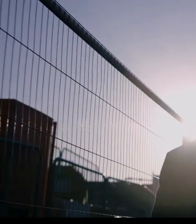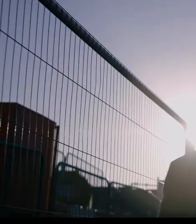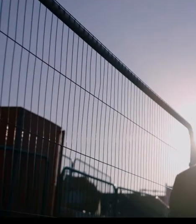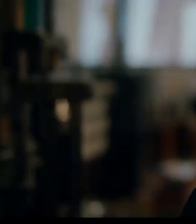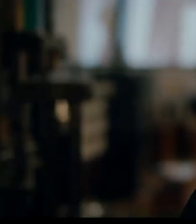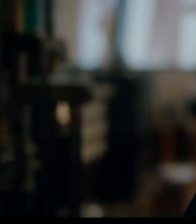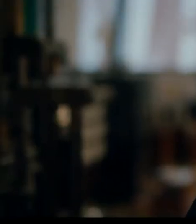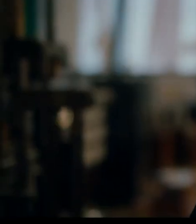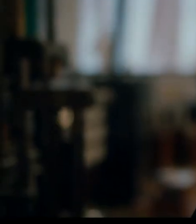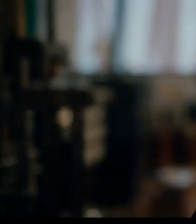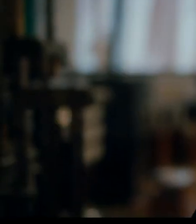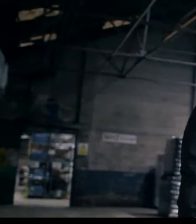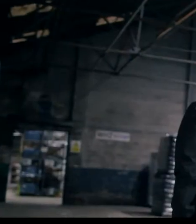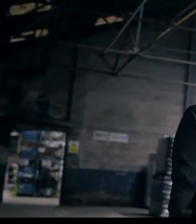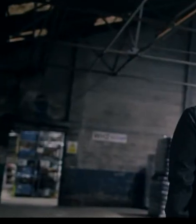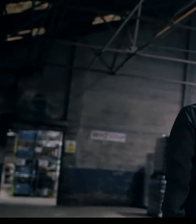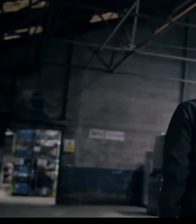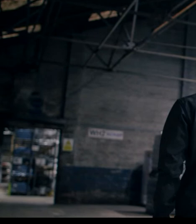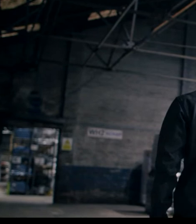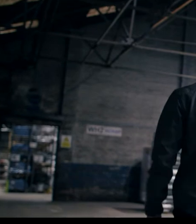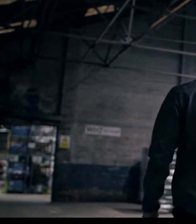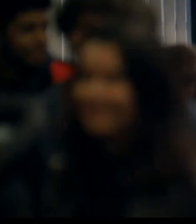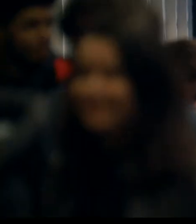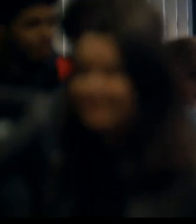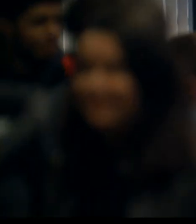come and take your seats. Thank you.